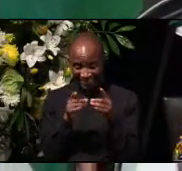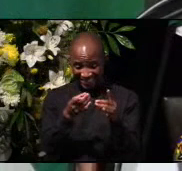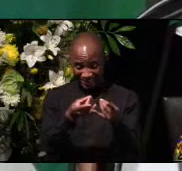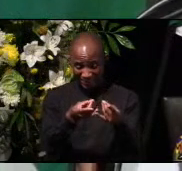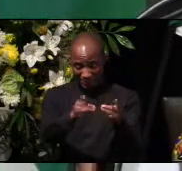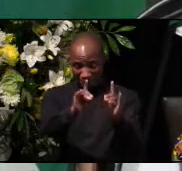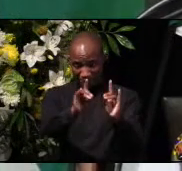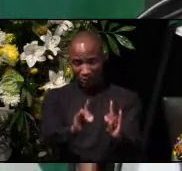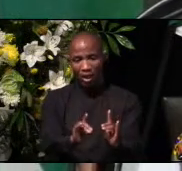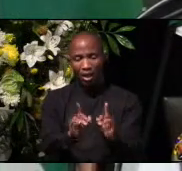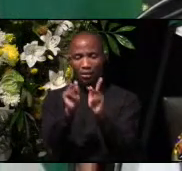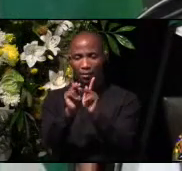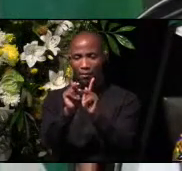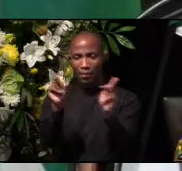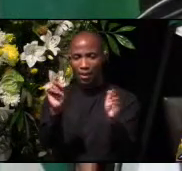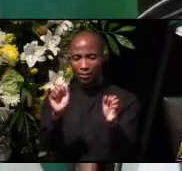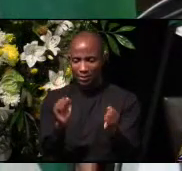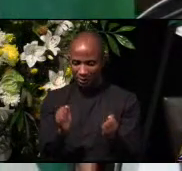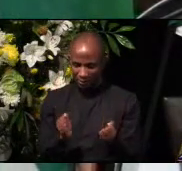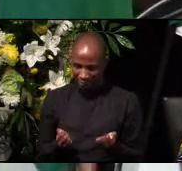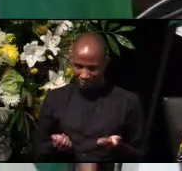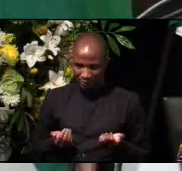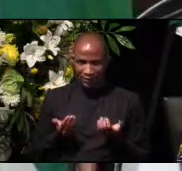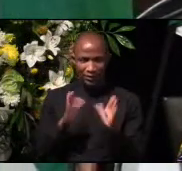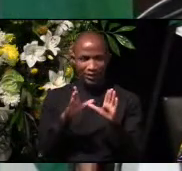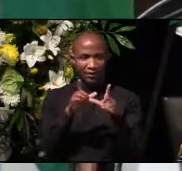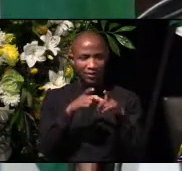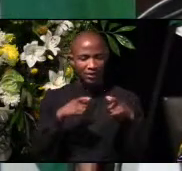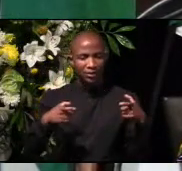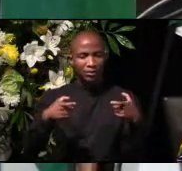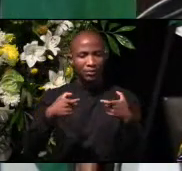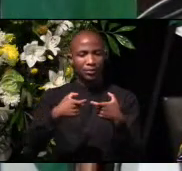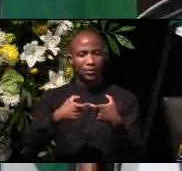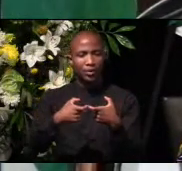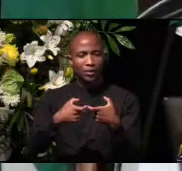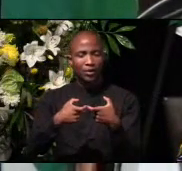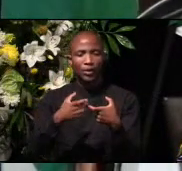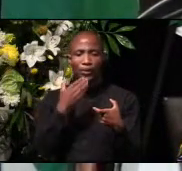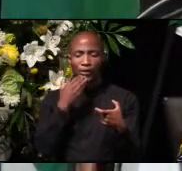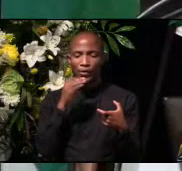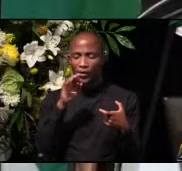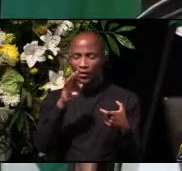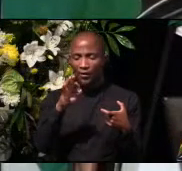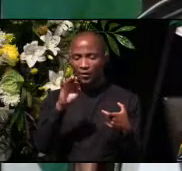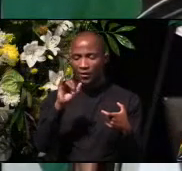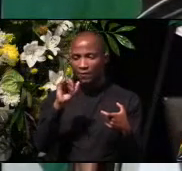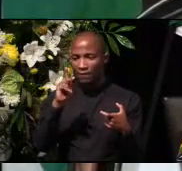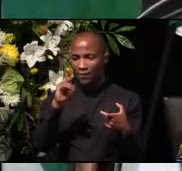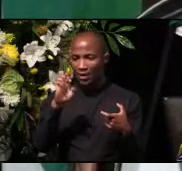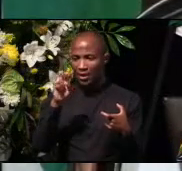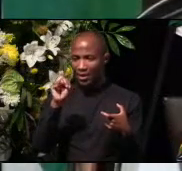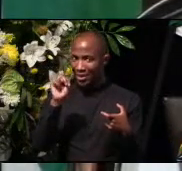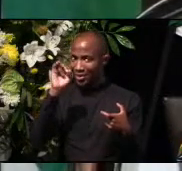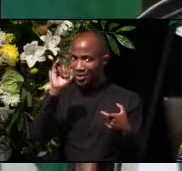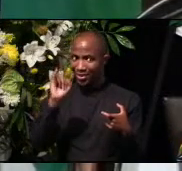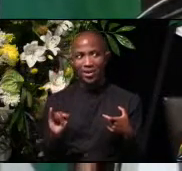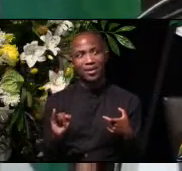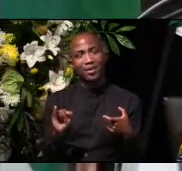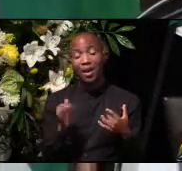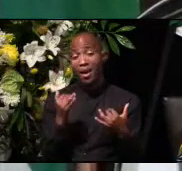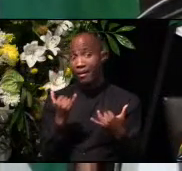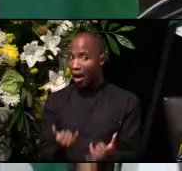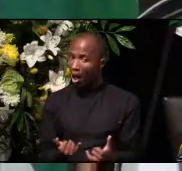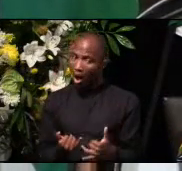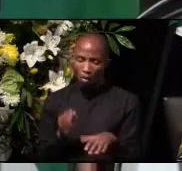Commission professor somadoda fikeni that we have reached a crisis